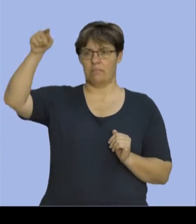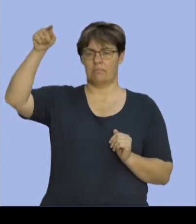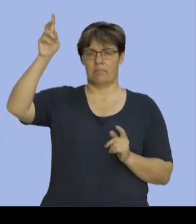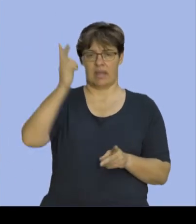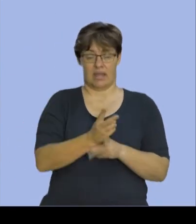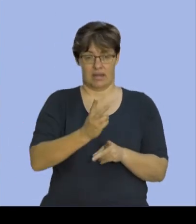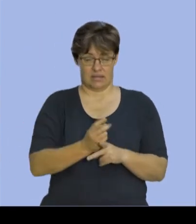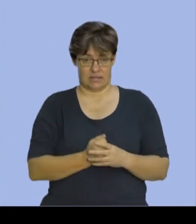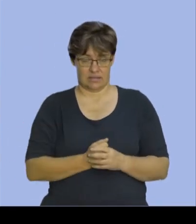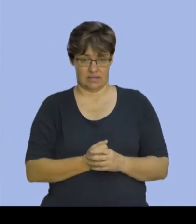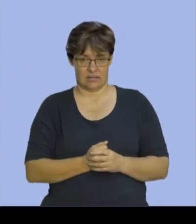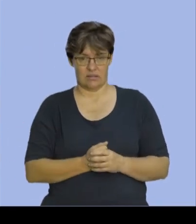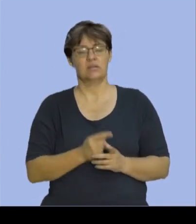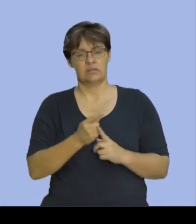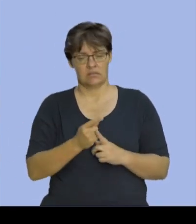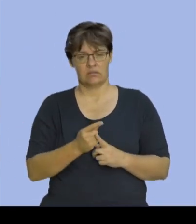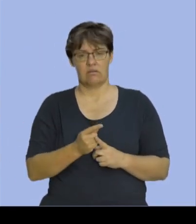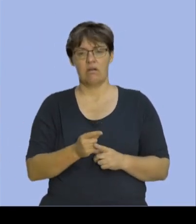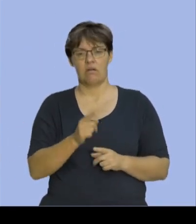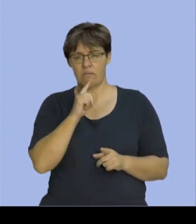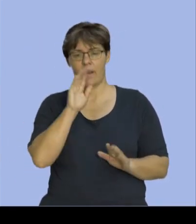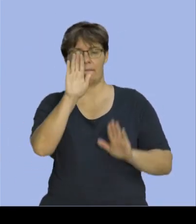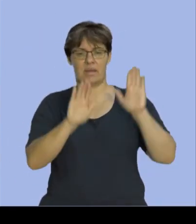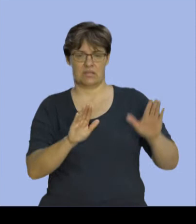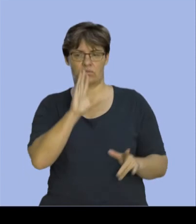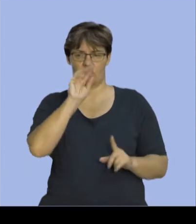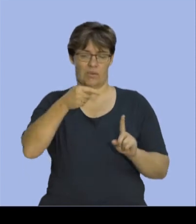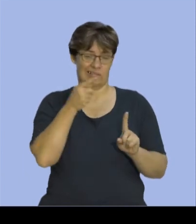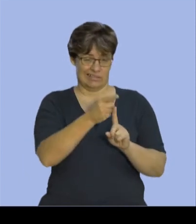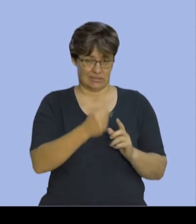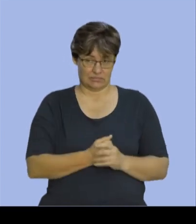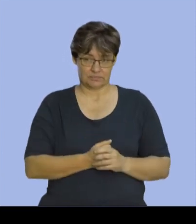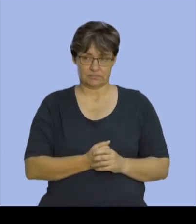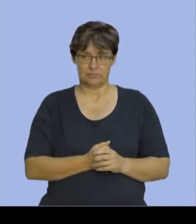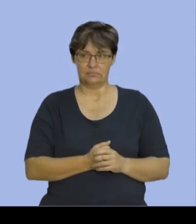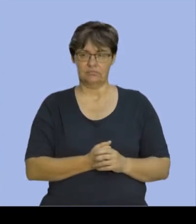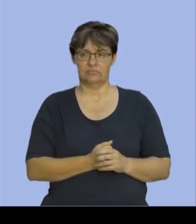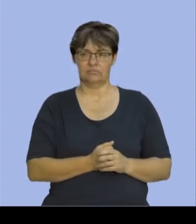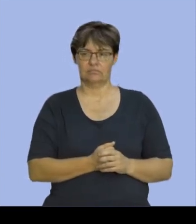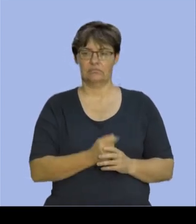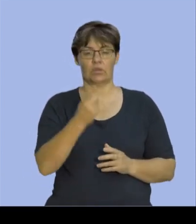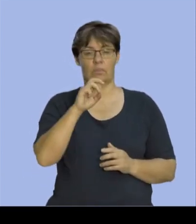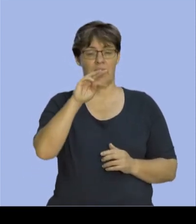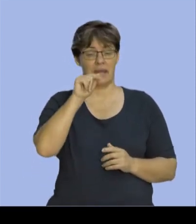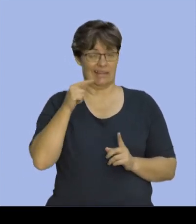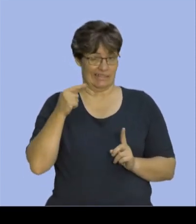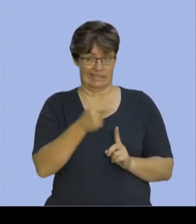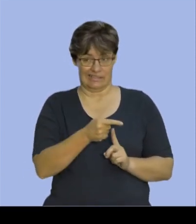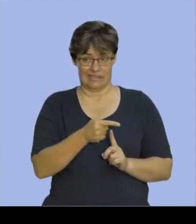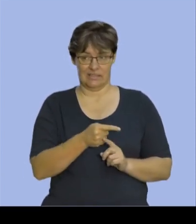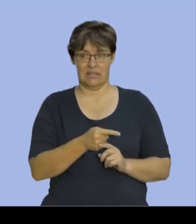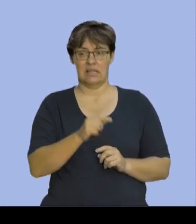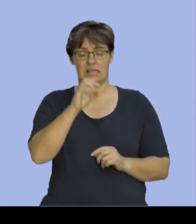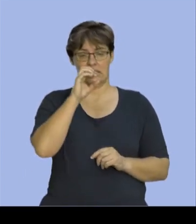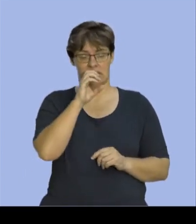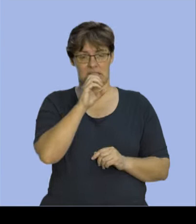up again. So that's the pattern that you will need to talk about there, right? So the domain of this will